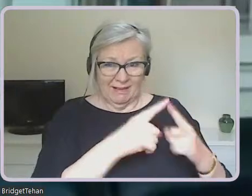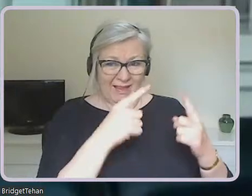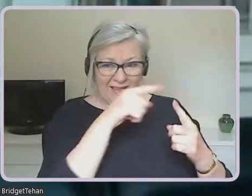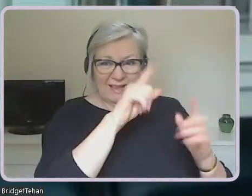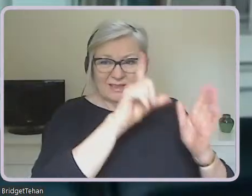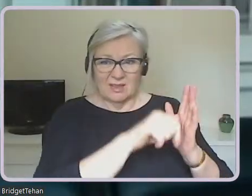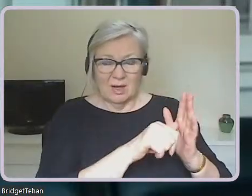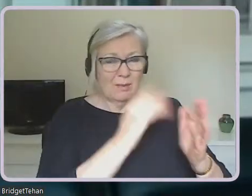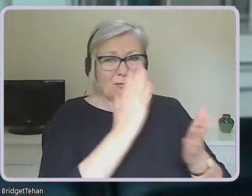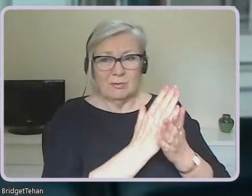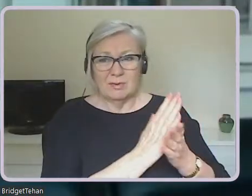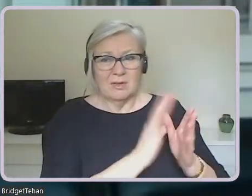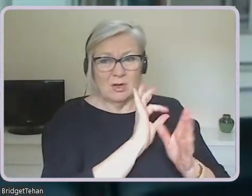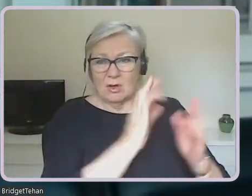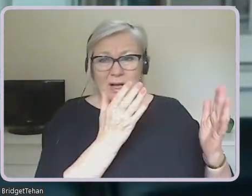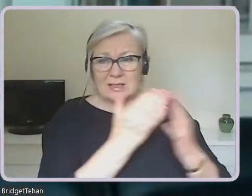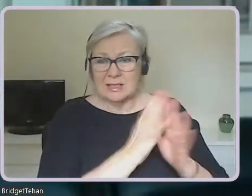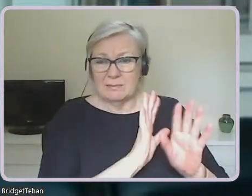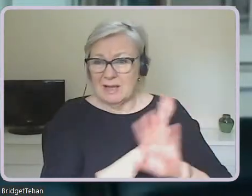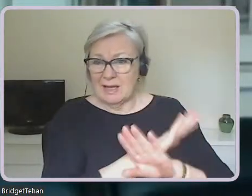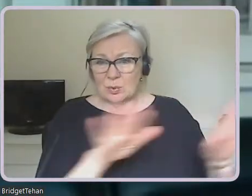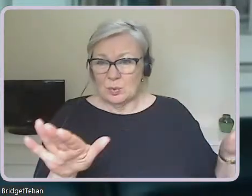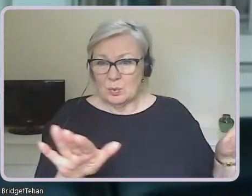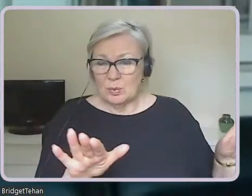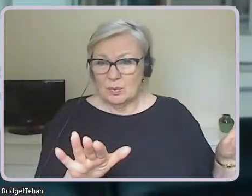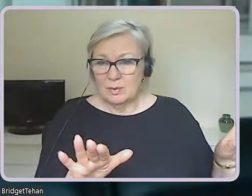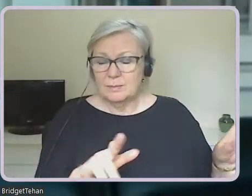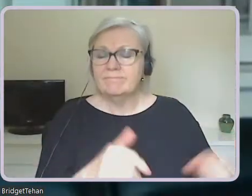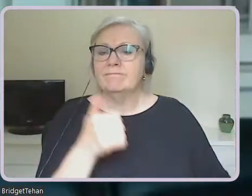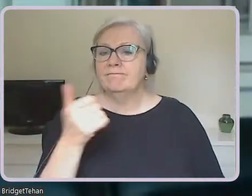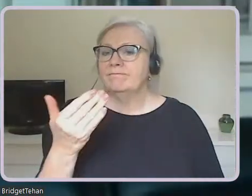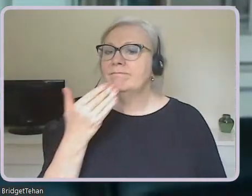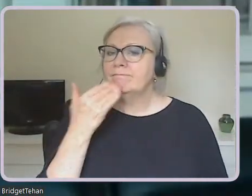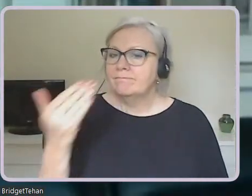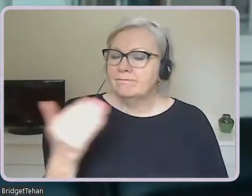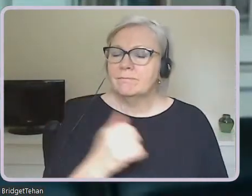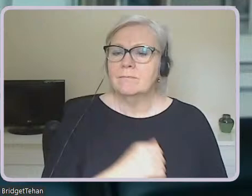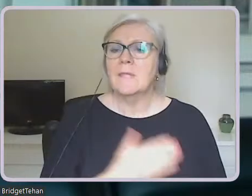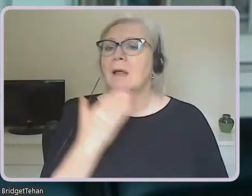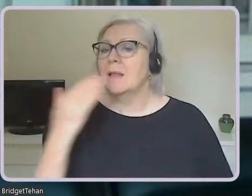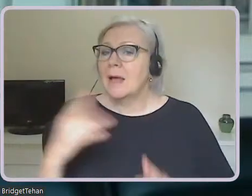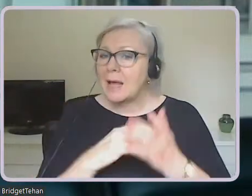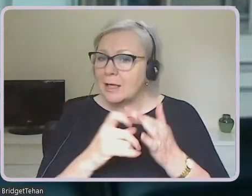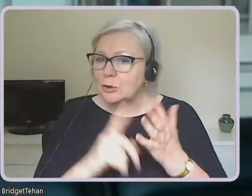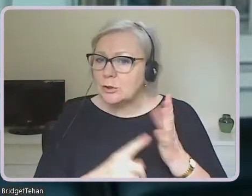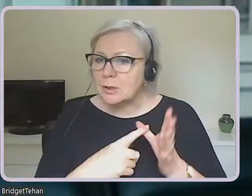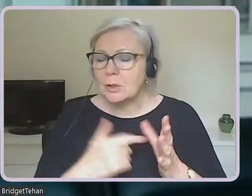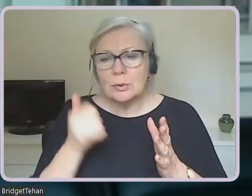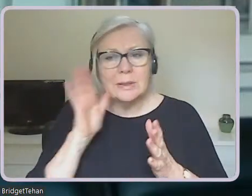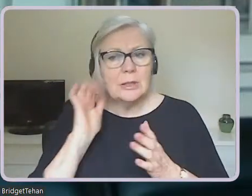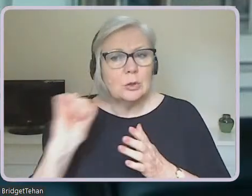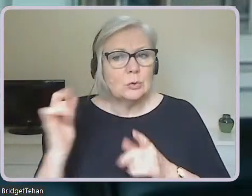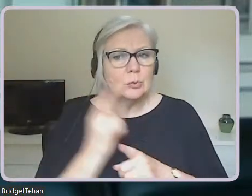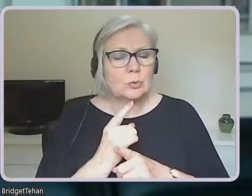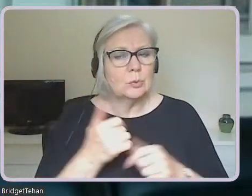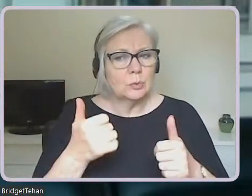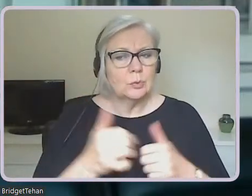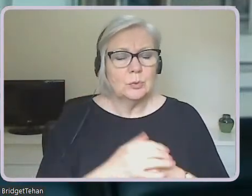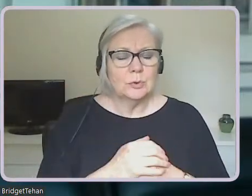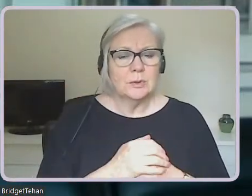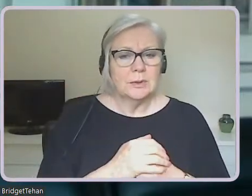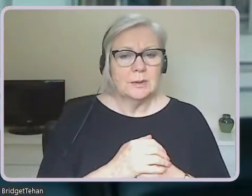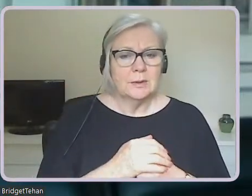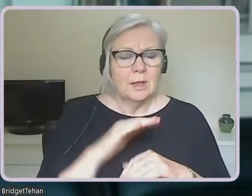Great, thanks, Adrian. Thank you, Angela, for that. Really great to hear your reflections based on what you've heard and